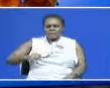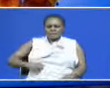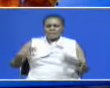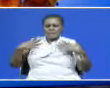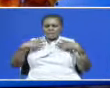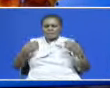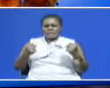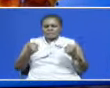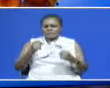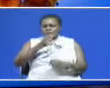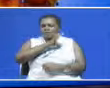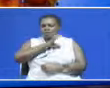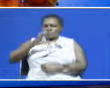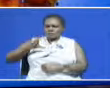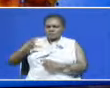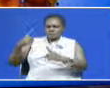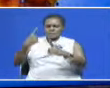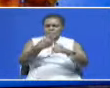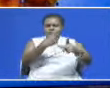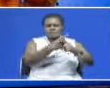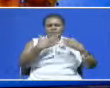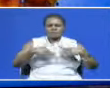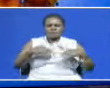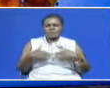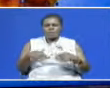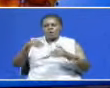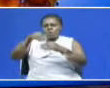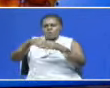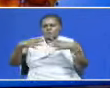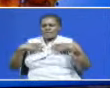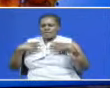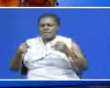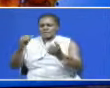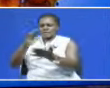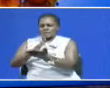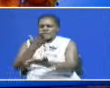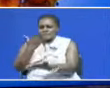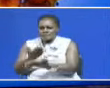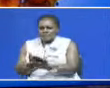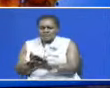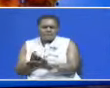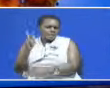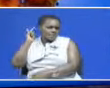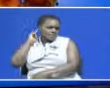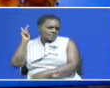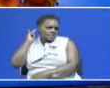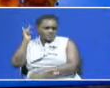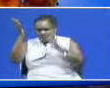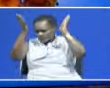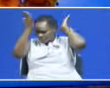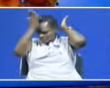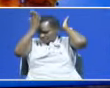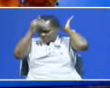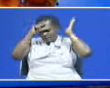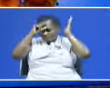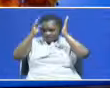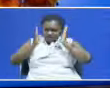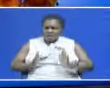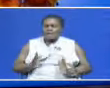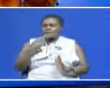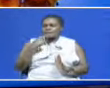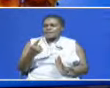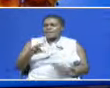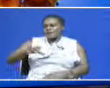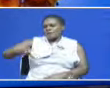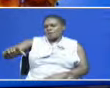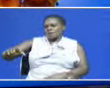Committee earlier today, with various stakeholders within the health sector present, Kisii Governor James Ongwae said that counties